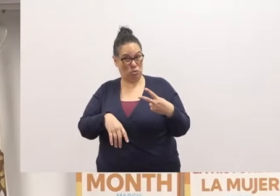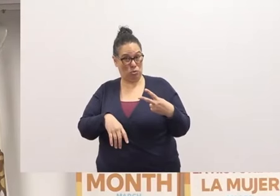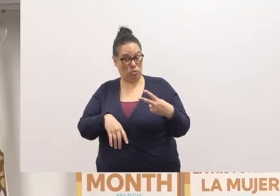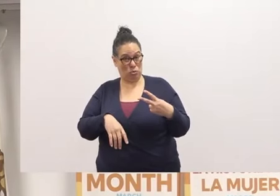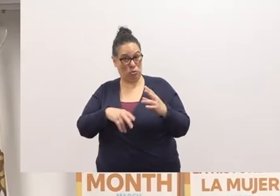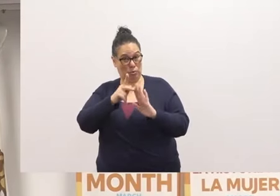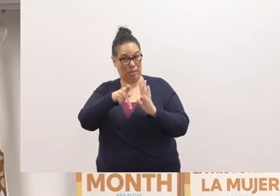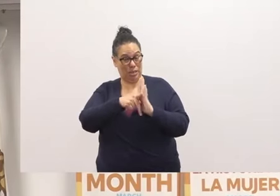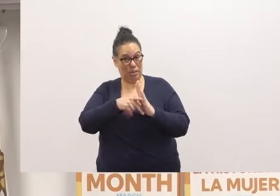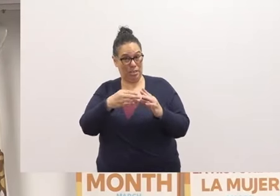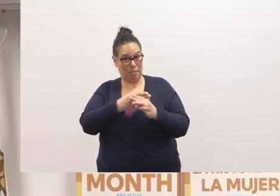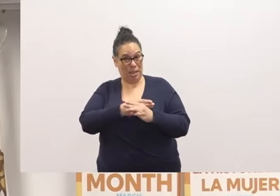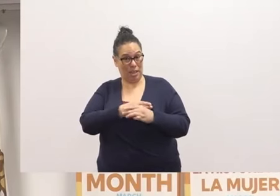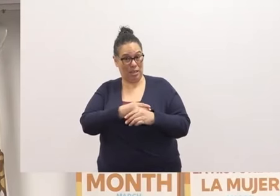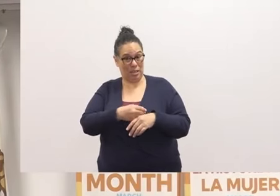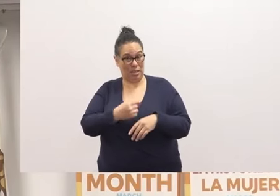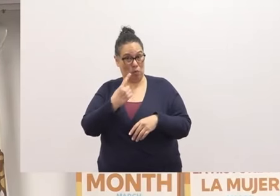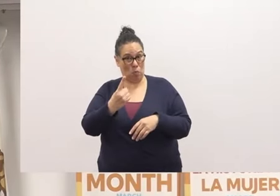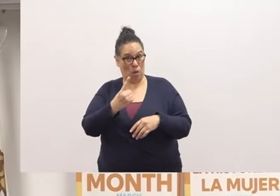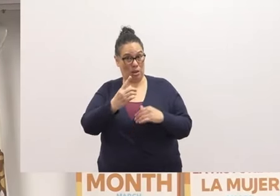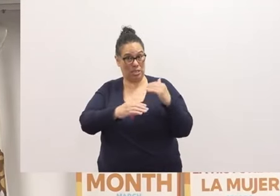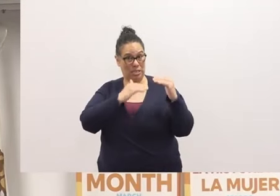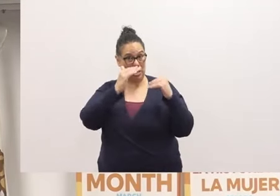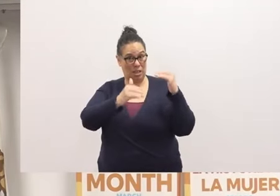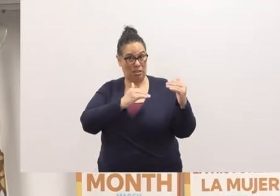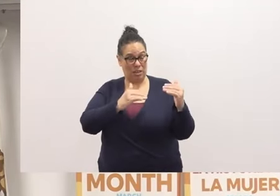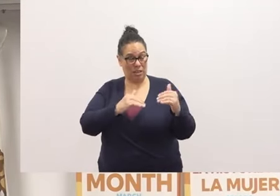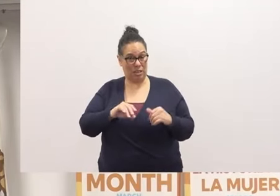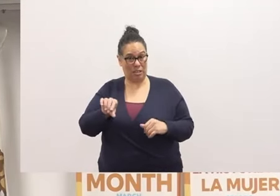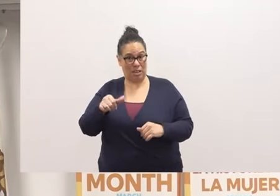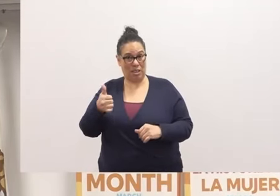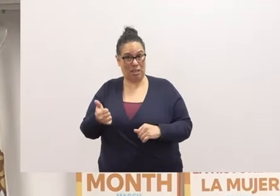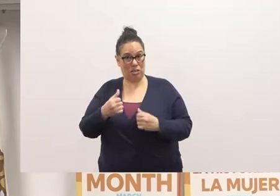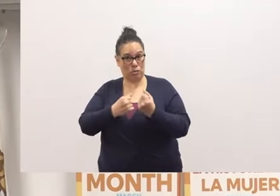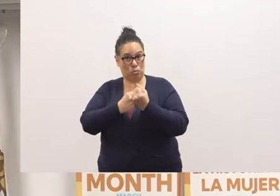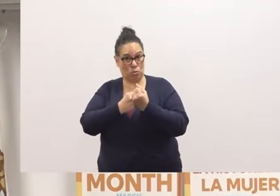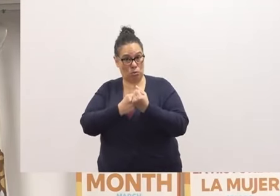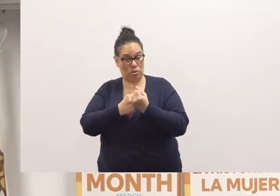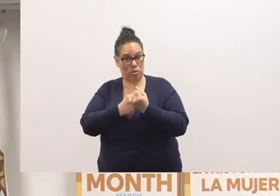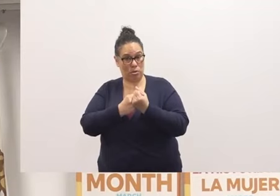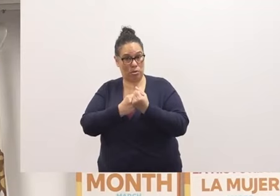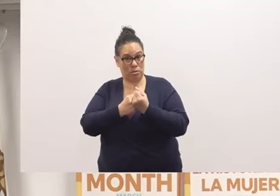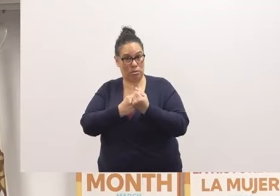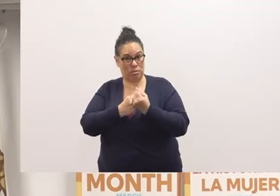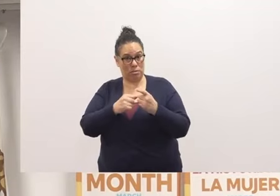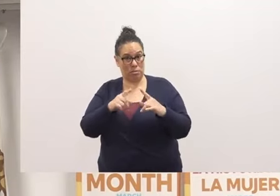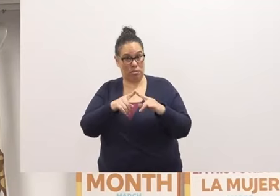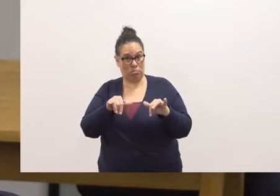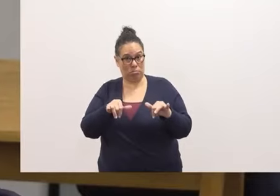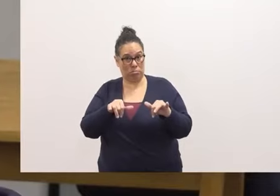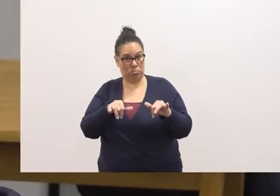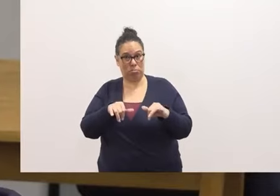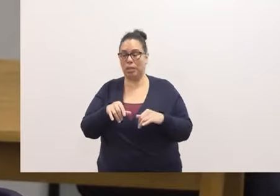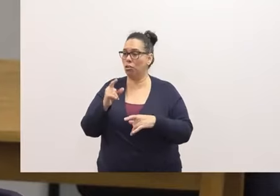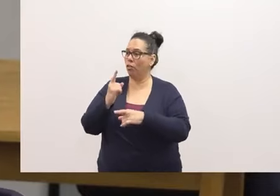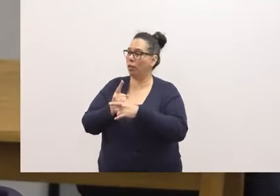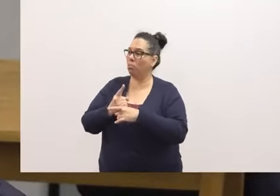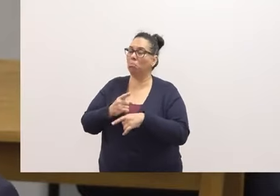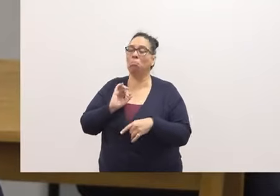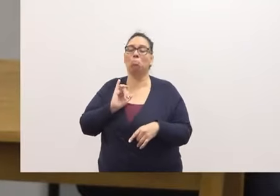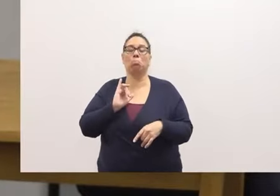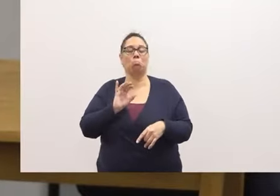and one block being accelerated, and then the other one is support, so it's concurrent math. Correct. Oh,